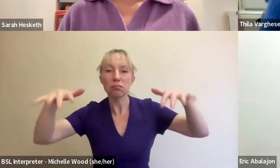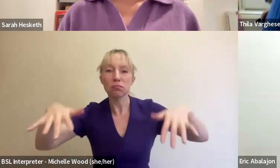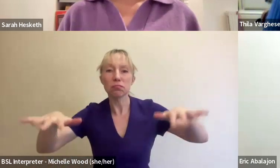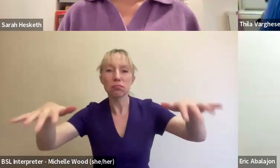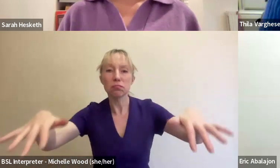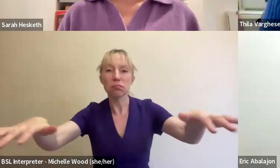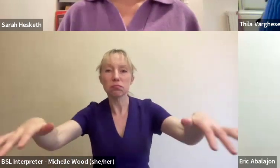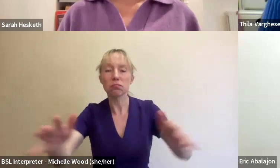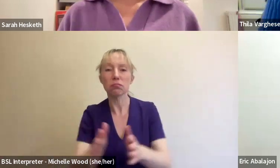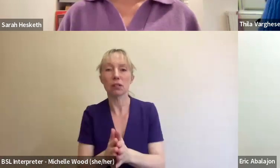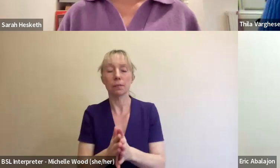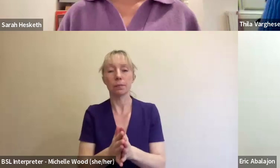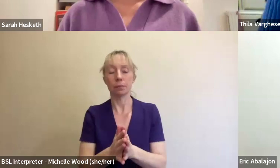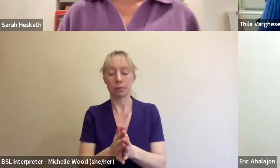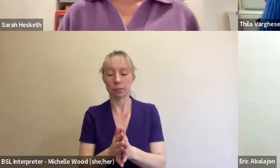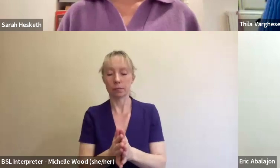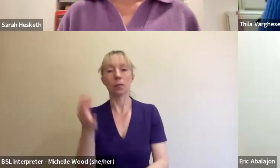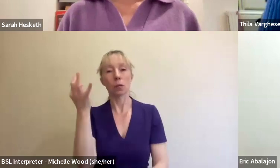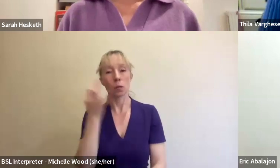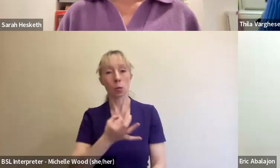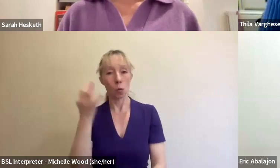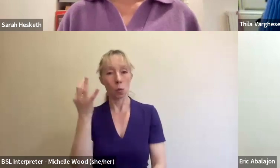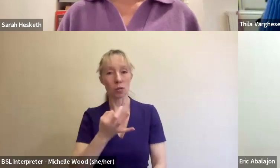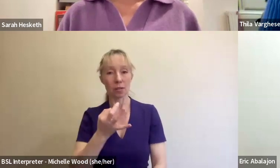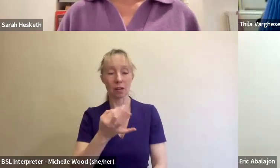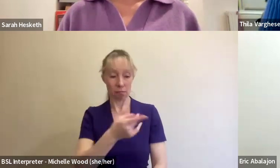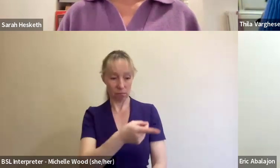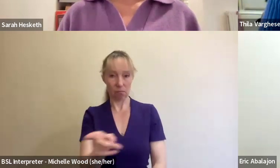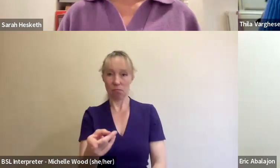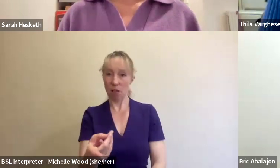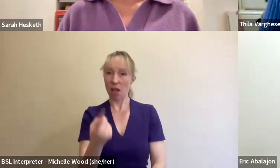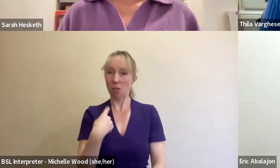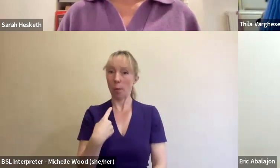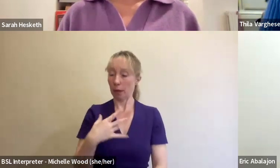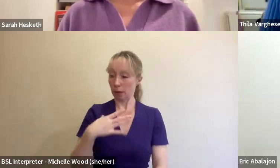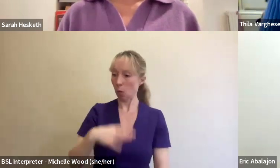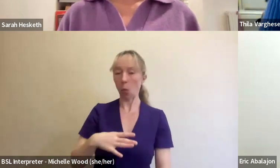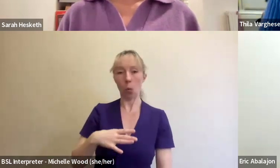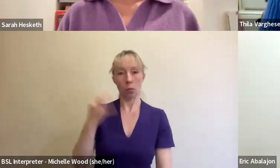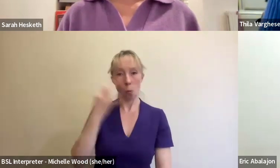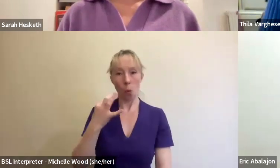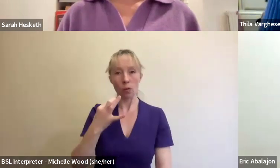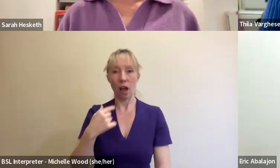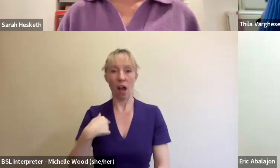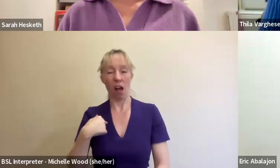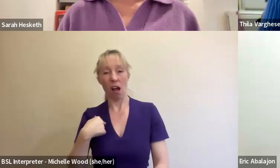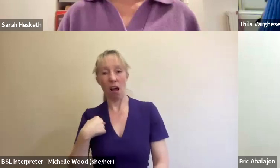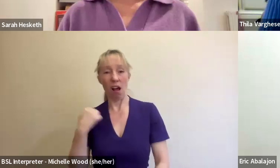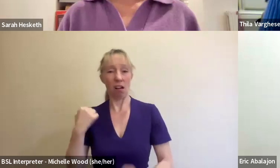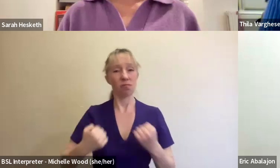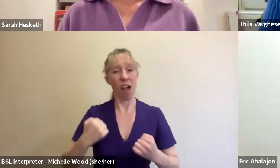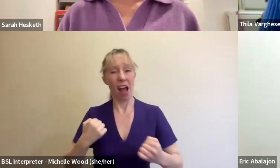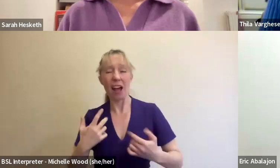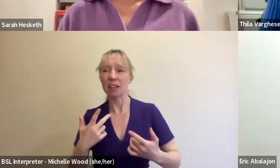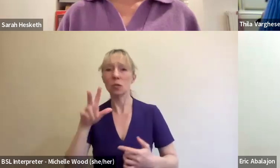Water. They said they wanted water. I ran 12 miles. Drinking 3